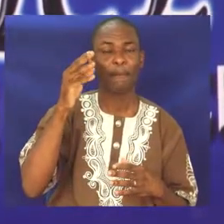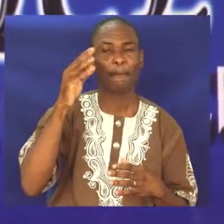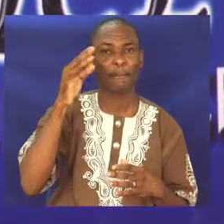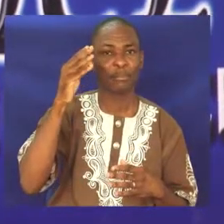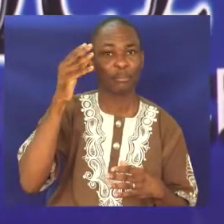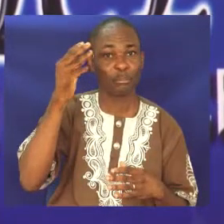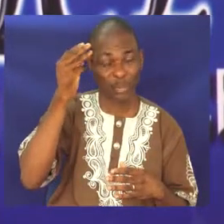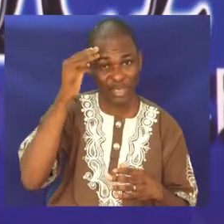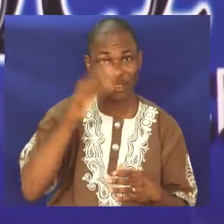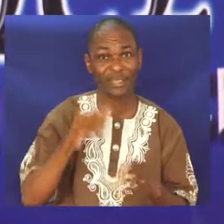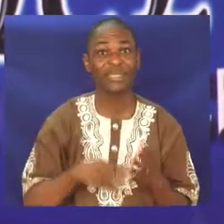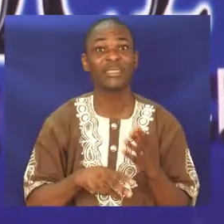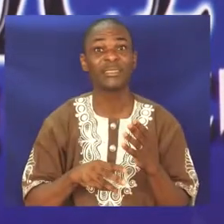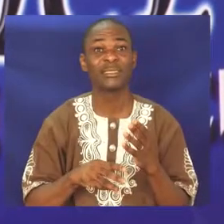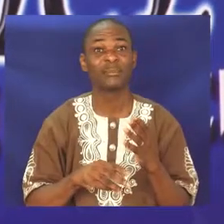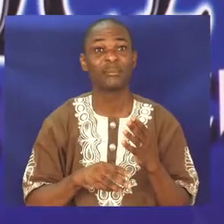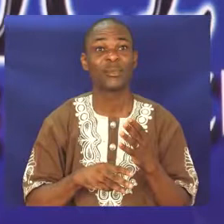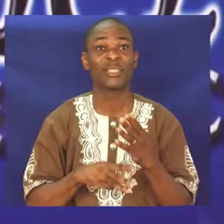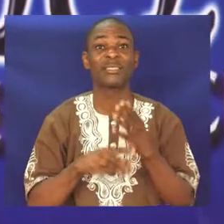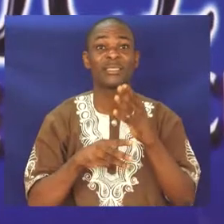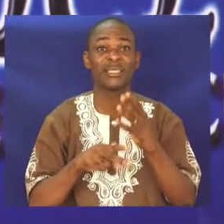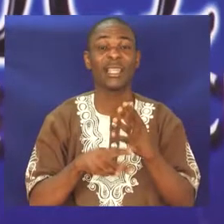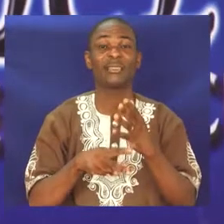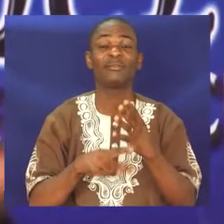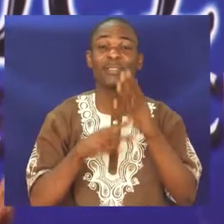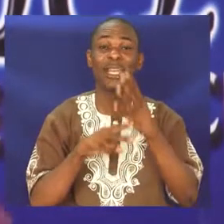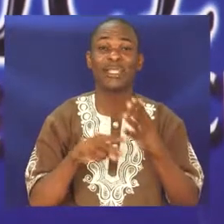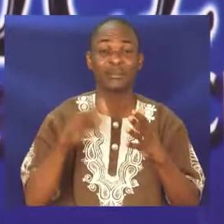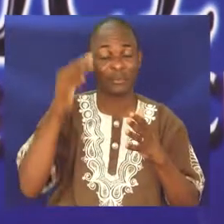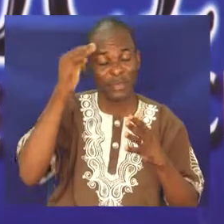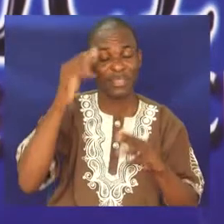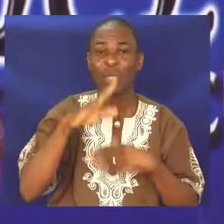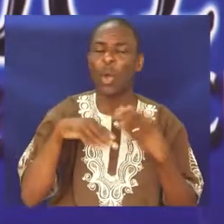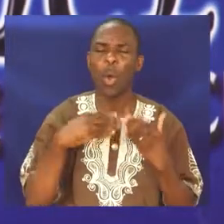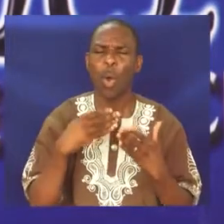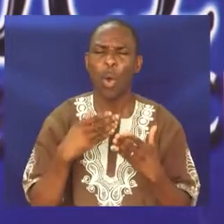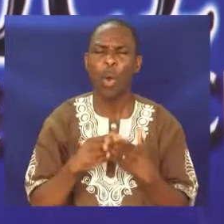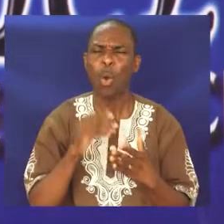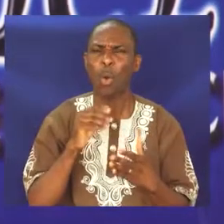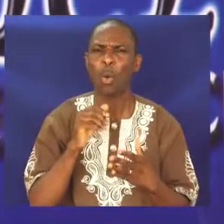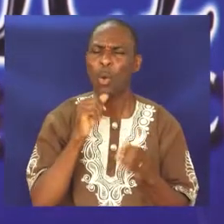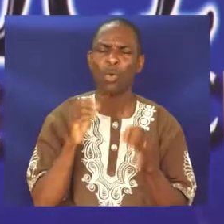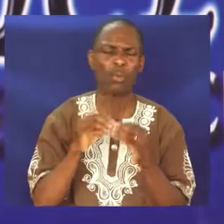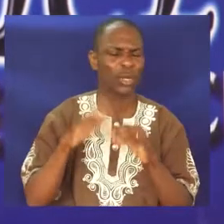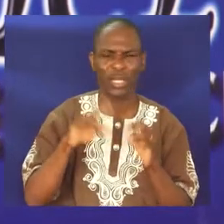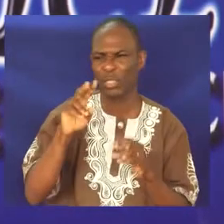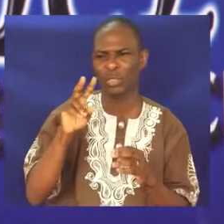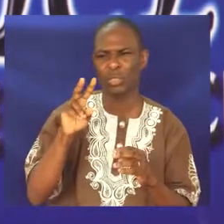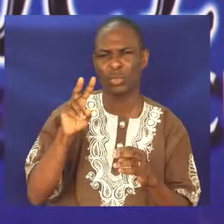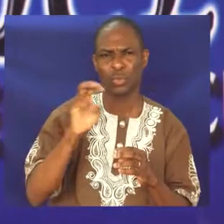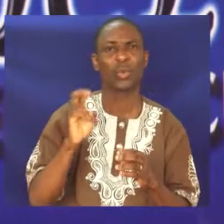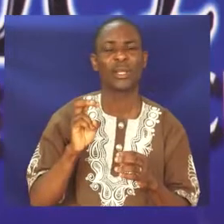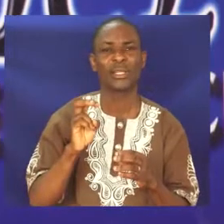Sandy for 200, no, and I have friend or a bino. Don't pass on me, bea, or me, Romanus, or all my year. Now, yanny, I yak a chili,